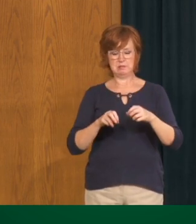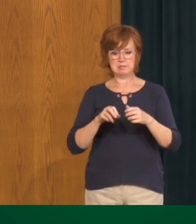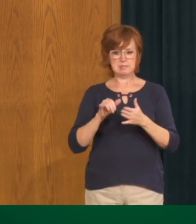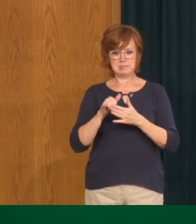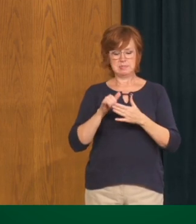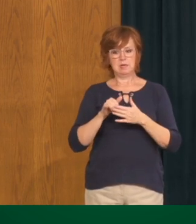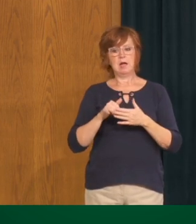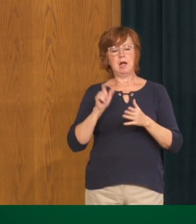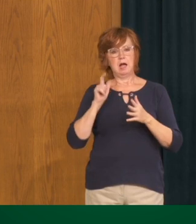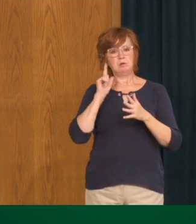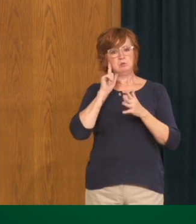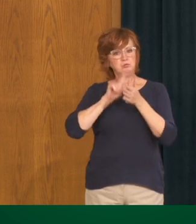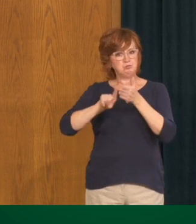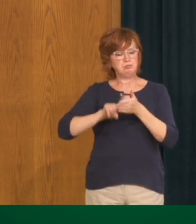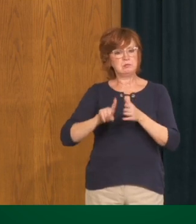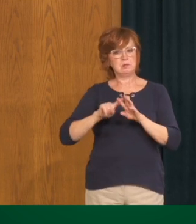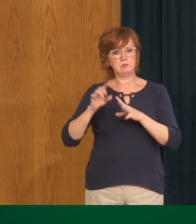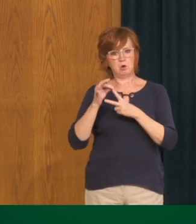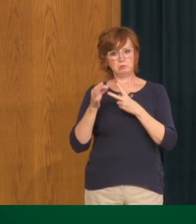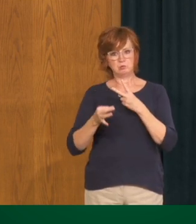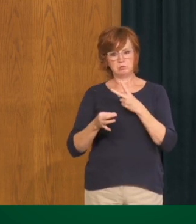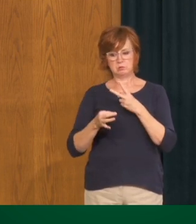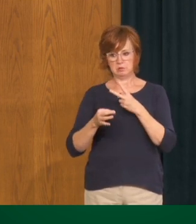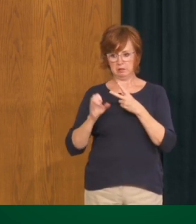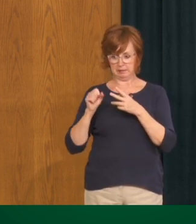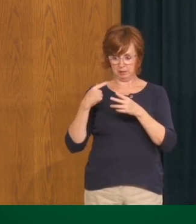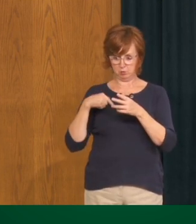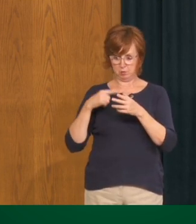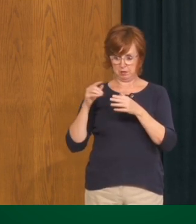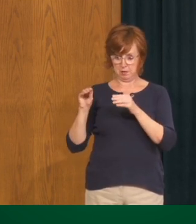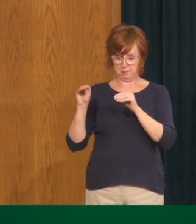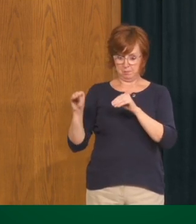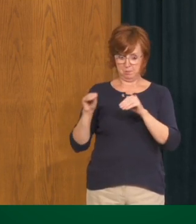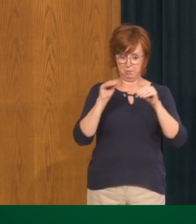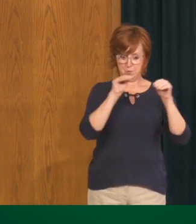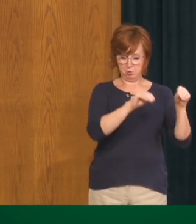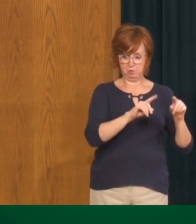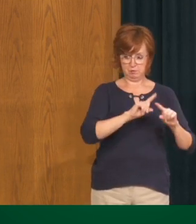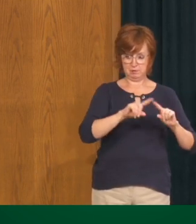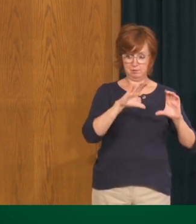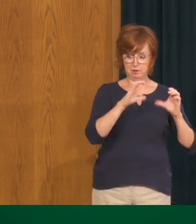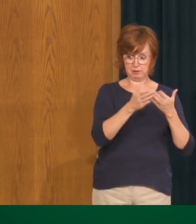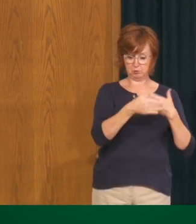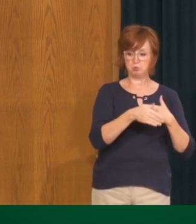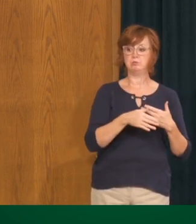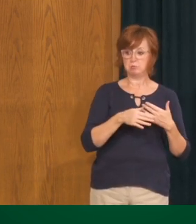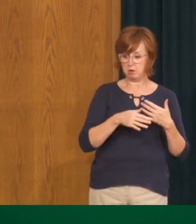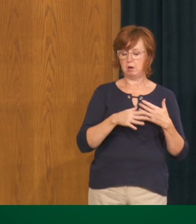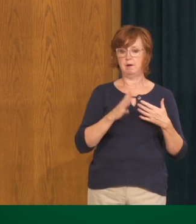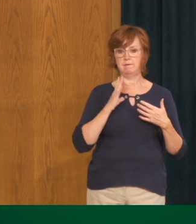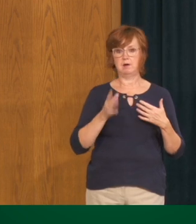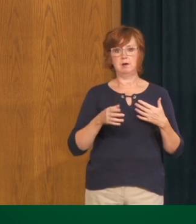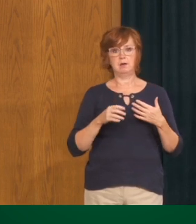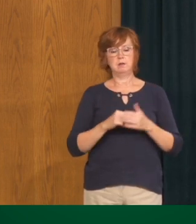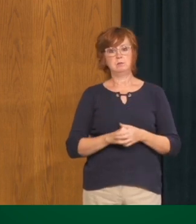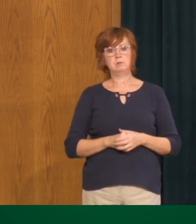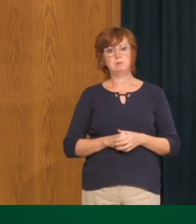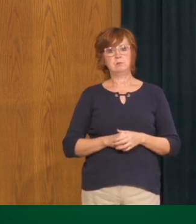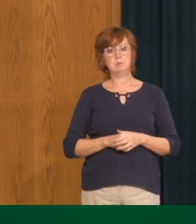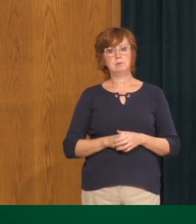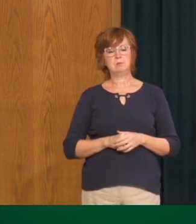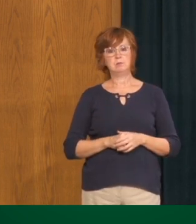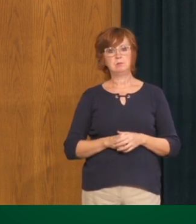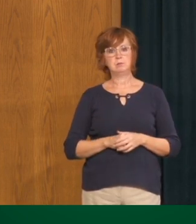considered, including using larger spaces for bigger classes, or to start off with using some principles as in